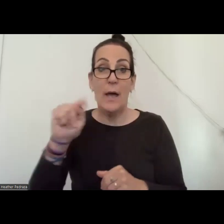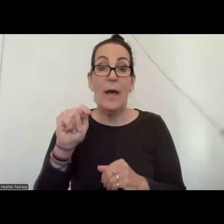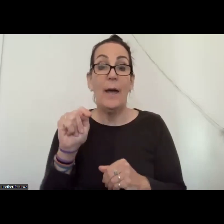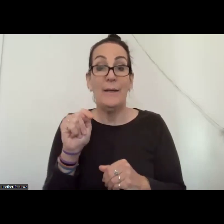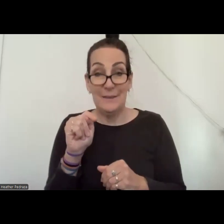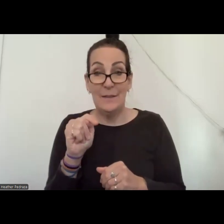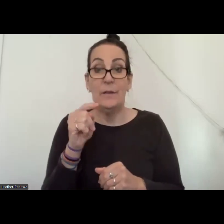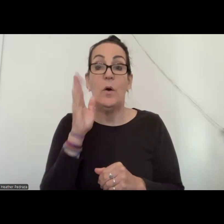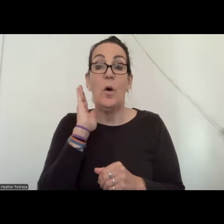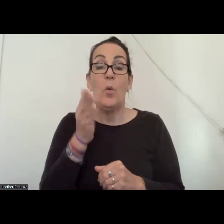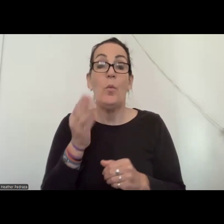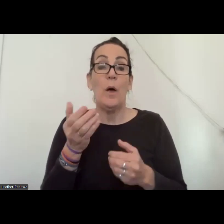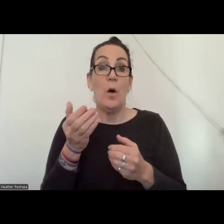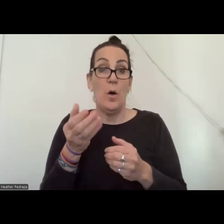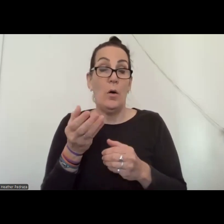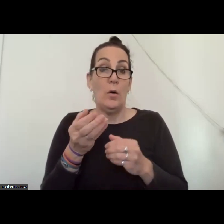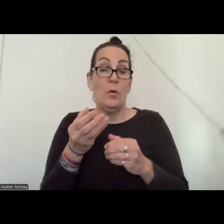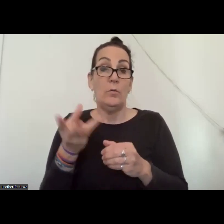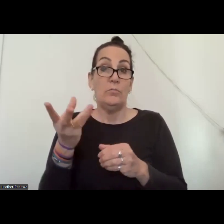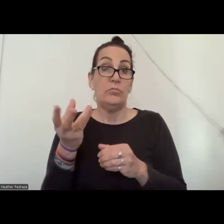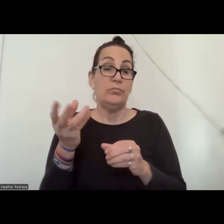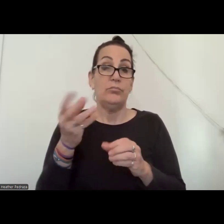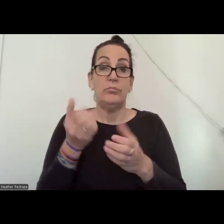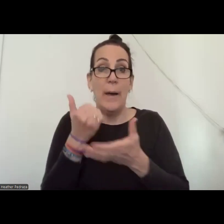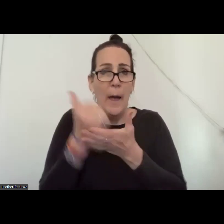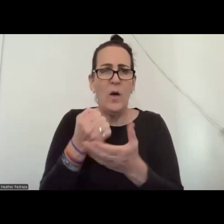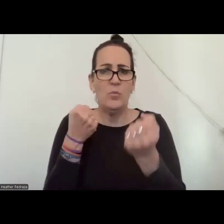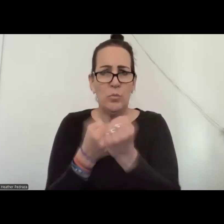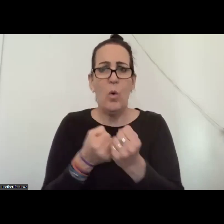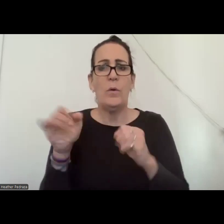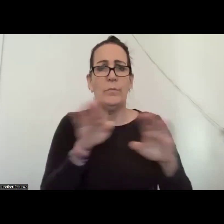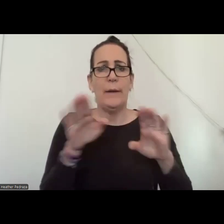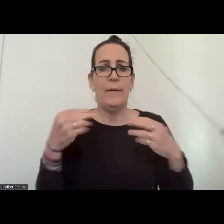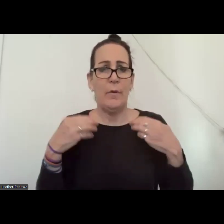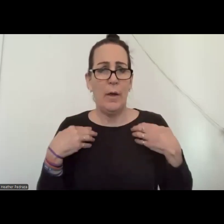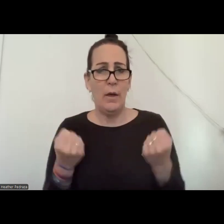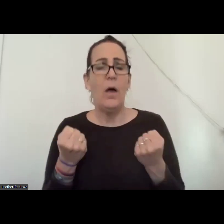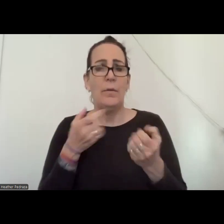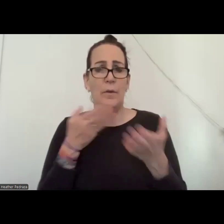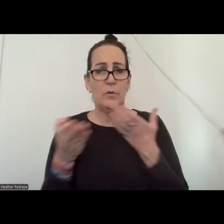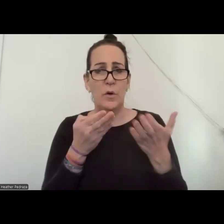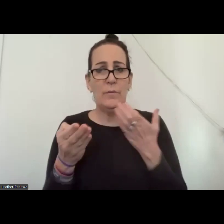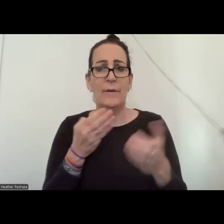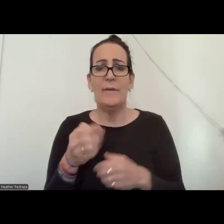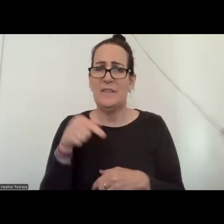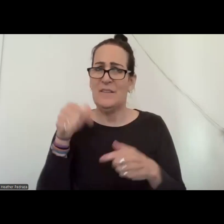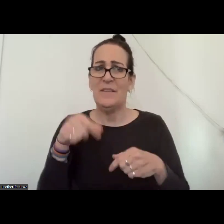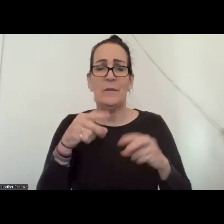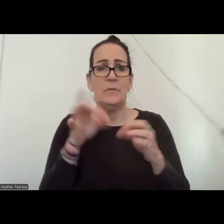services, a very important topic for this committee, a longstanding topic. Barbara McClendon is